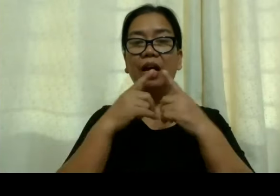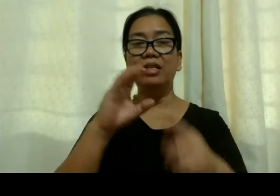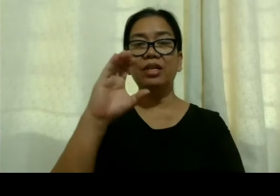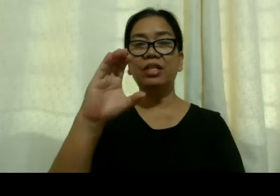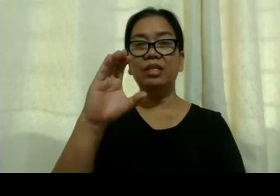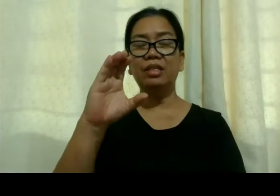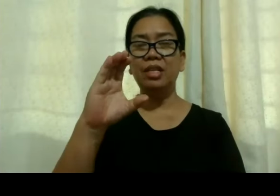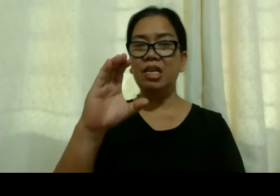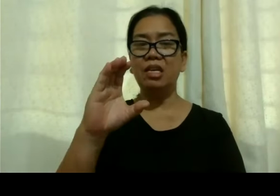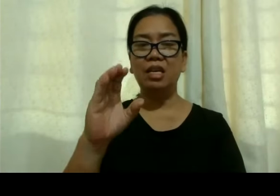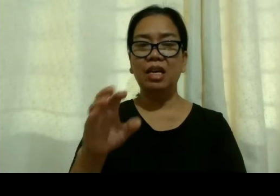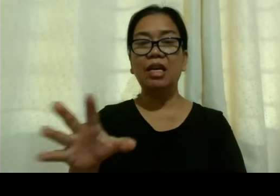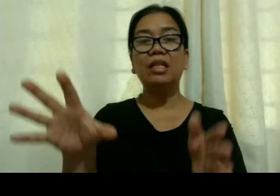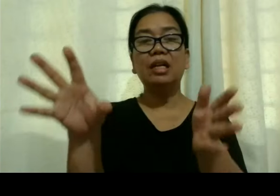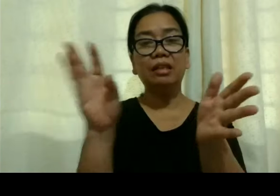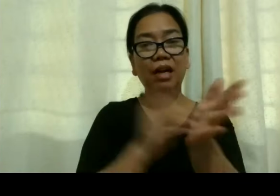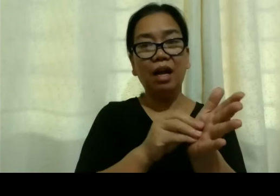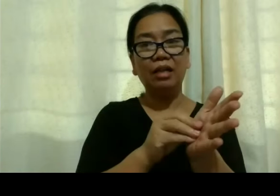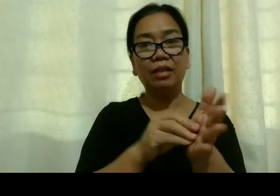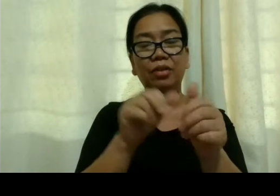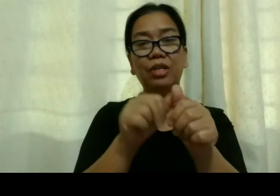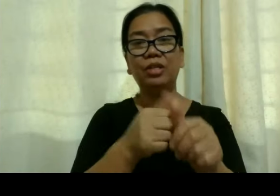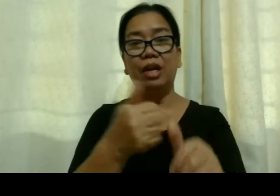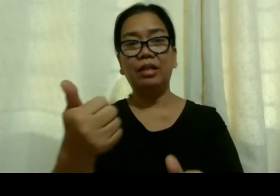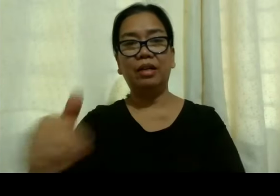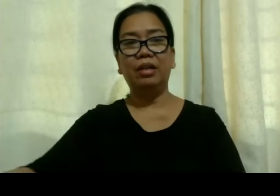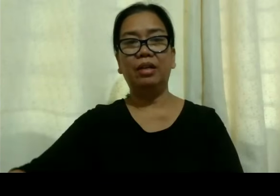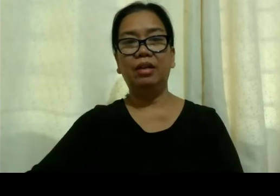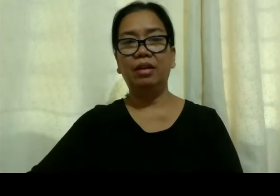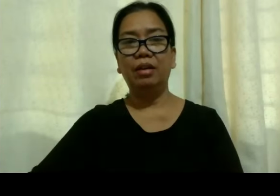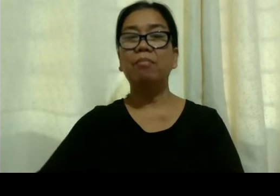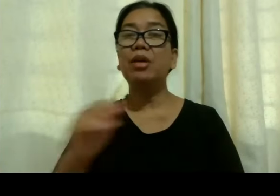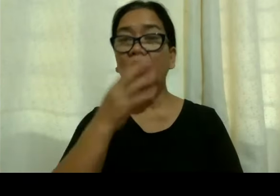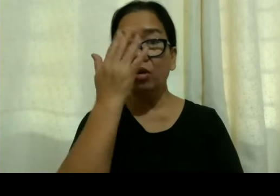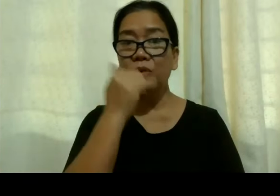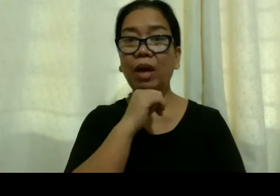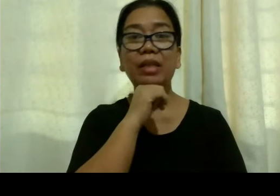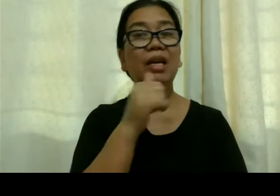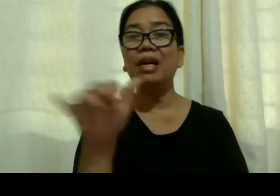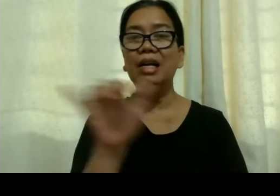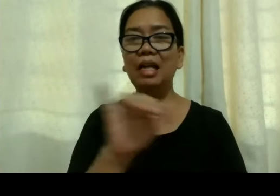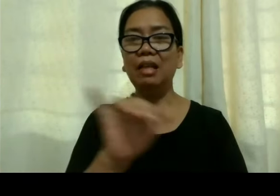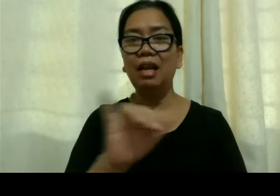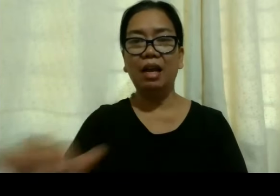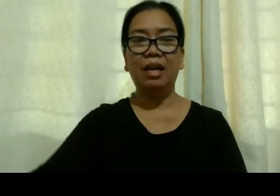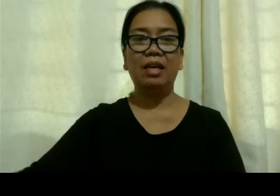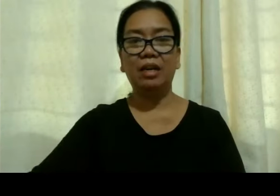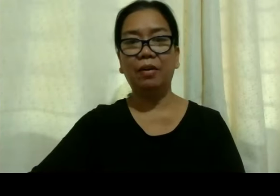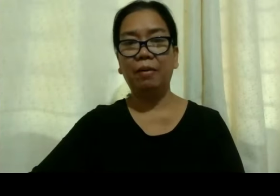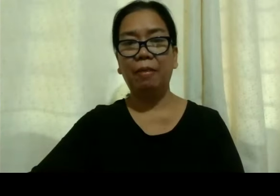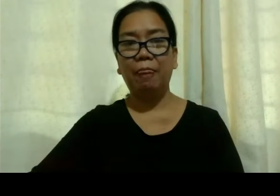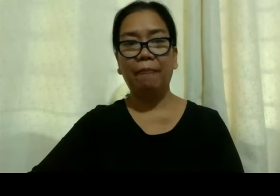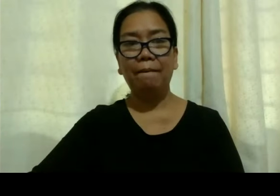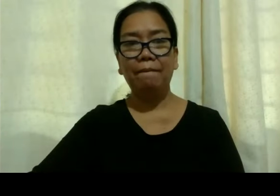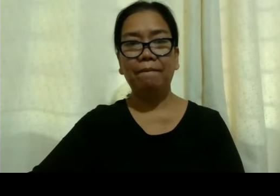Yes, the answer is C. It attracts each other. Because why? They are not alike.